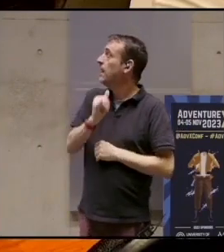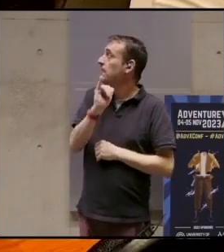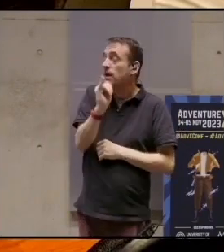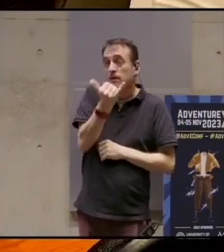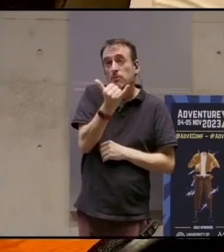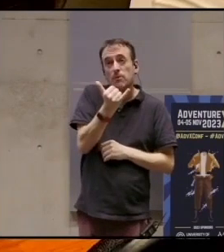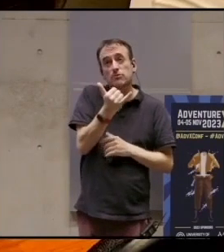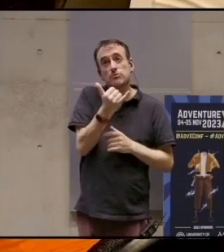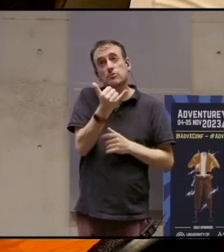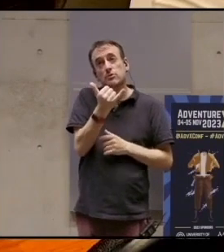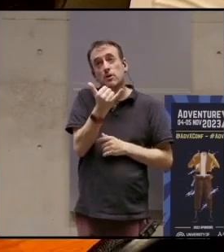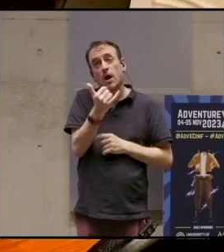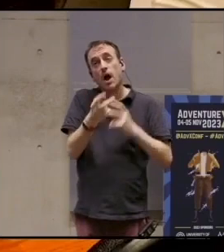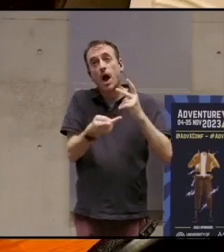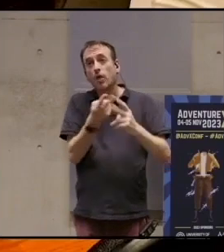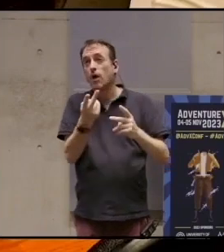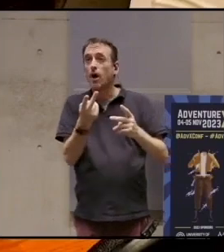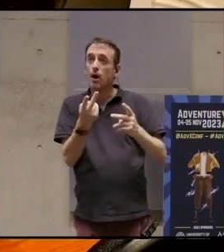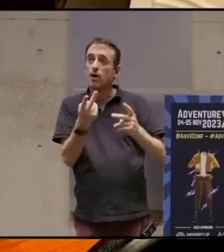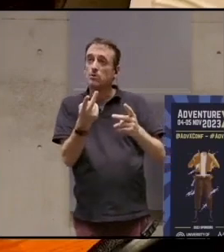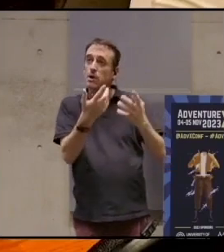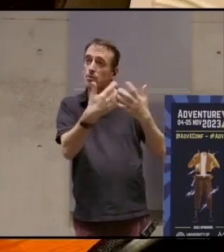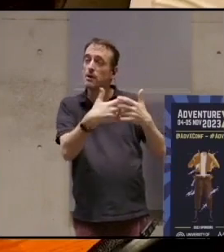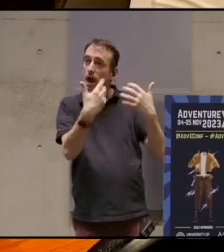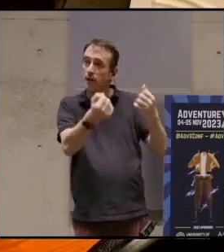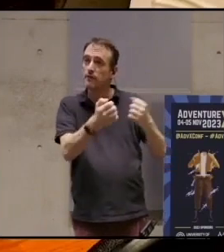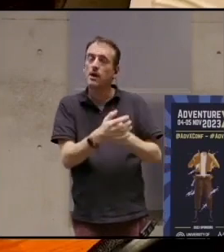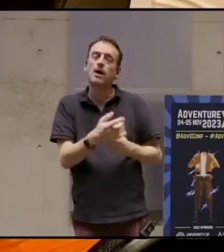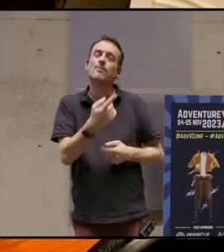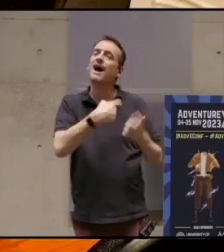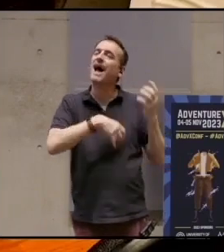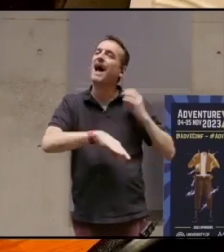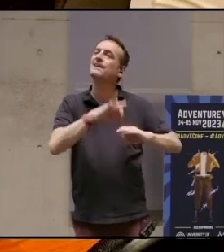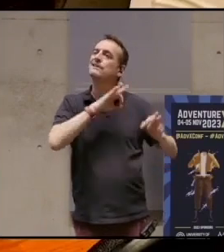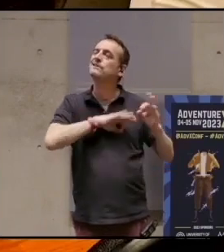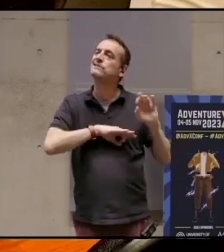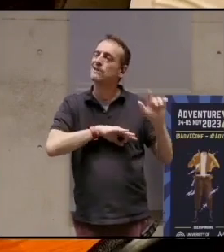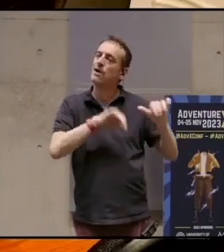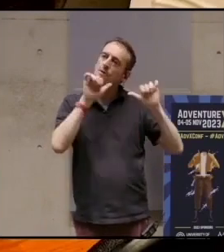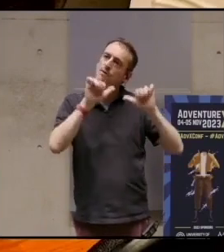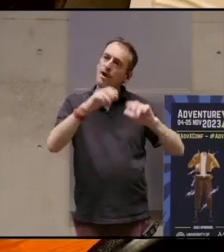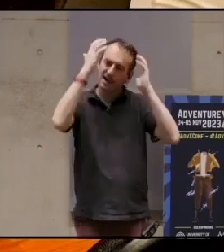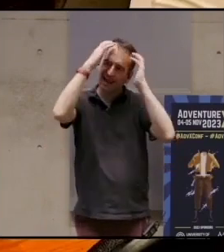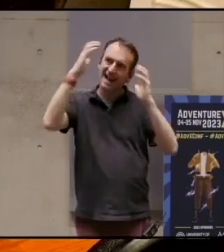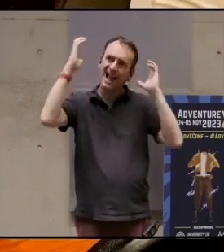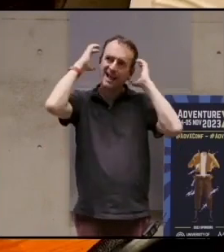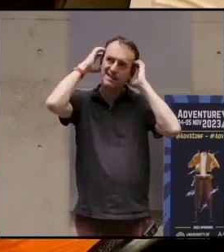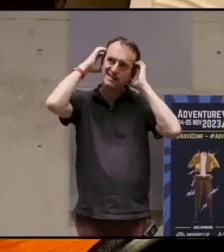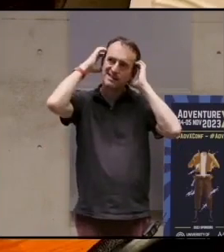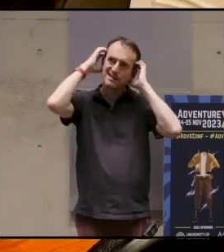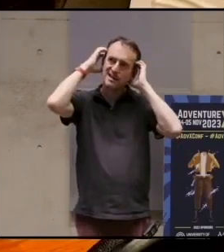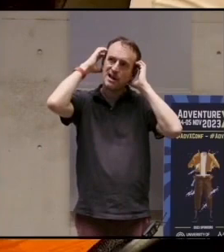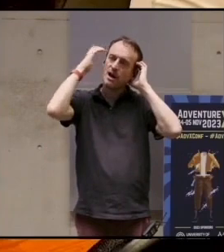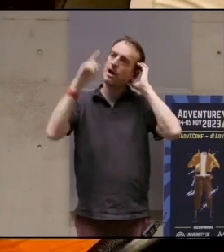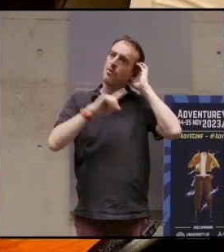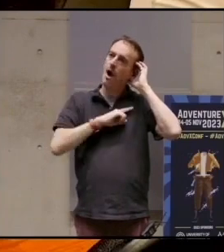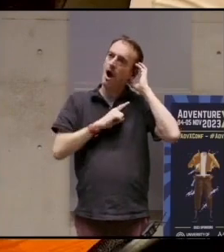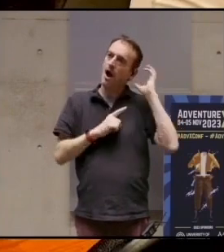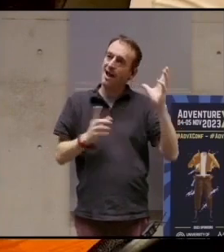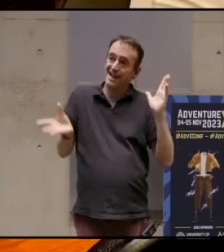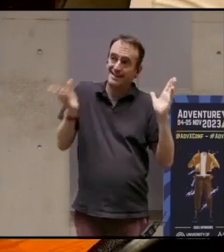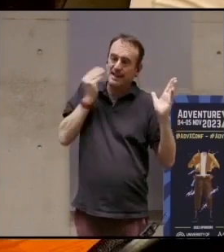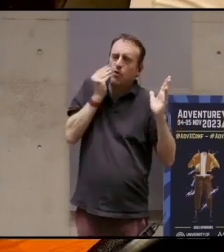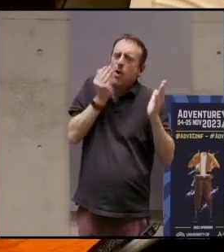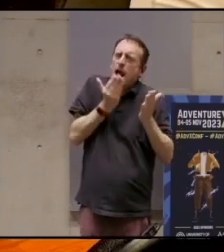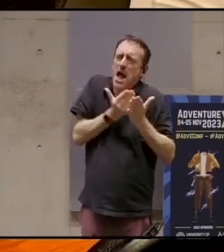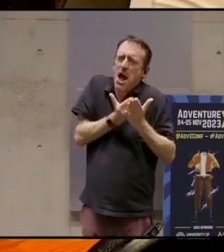honestly, most actors prefer to if they're in this kind of situation because they get a much clearer sound